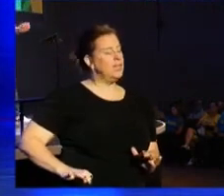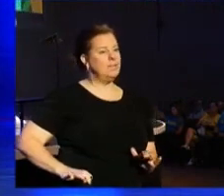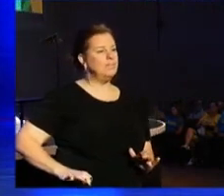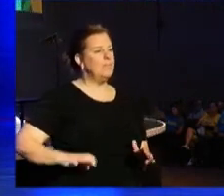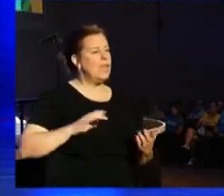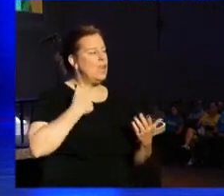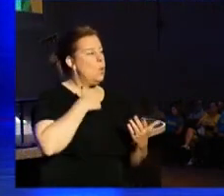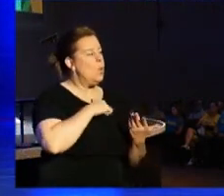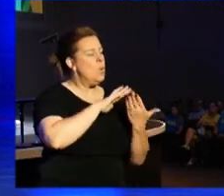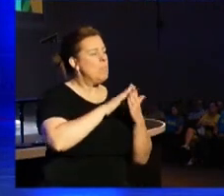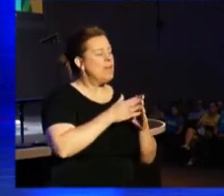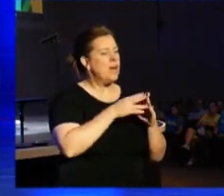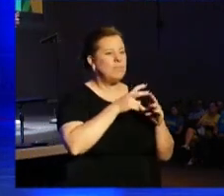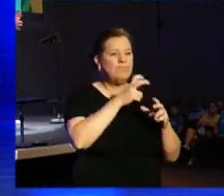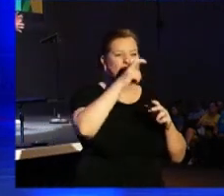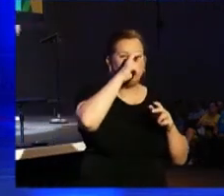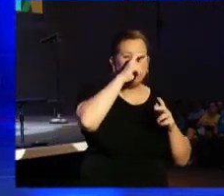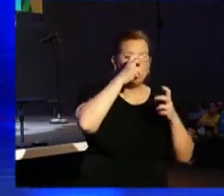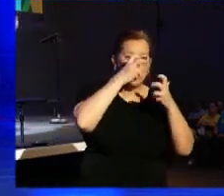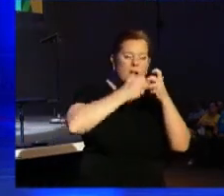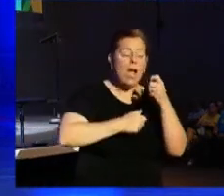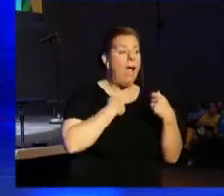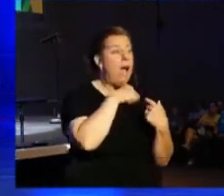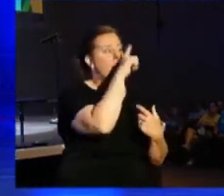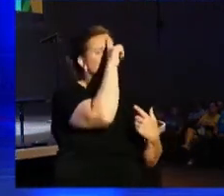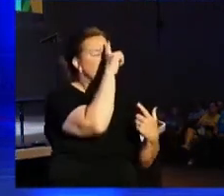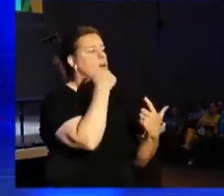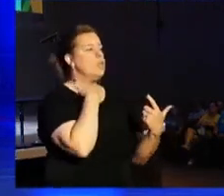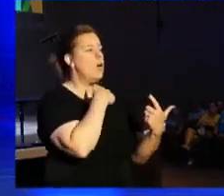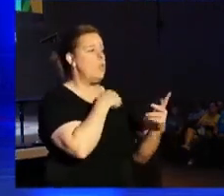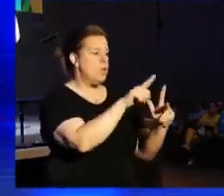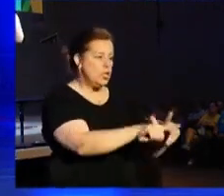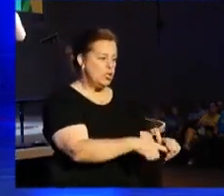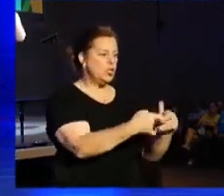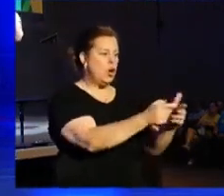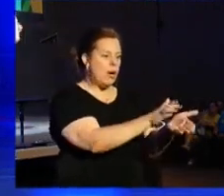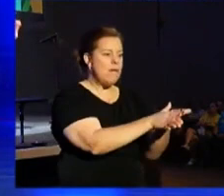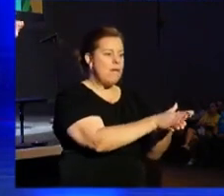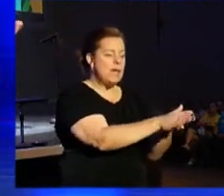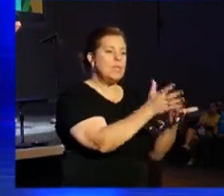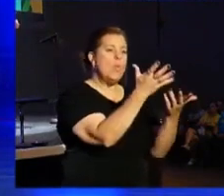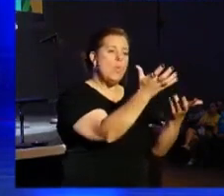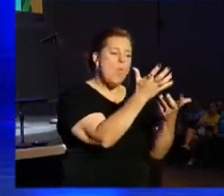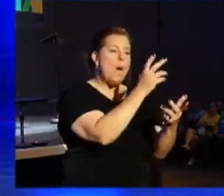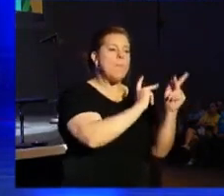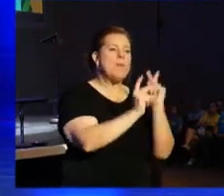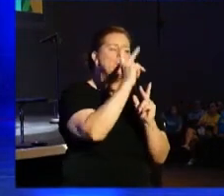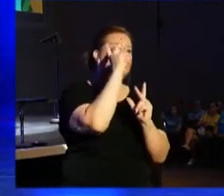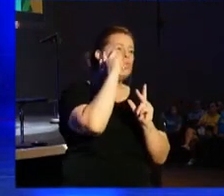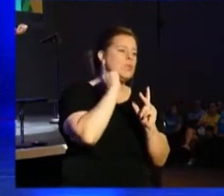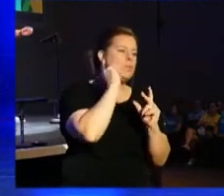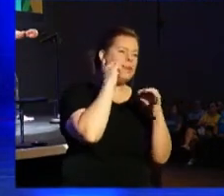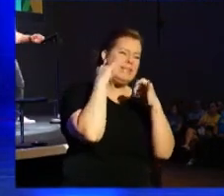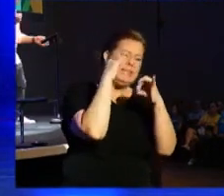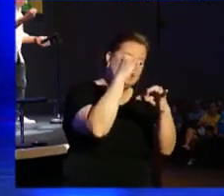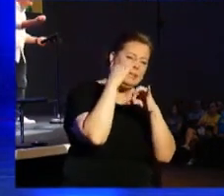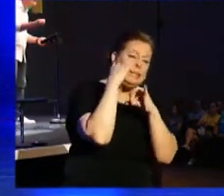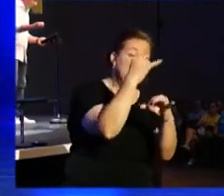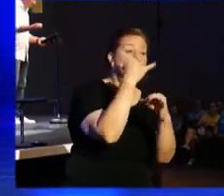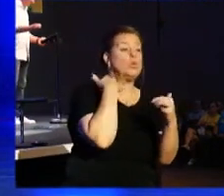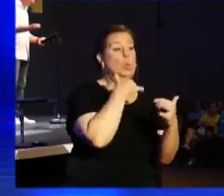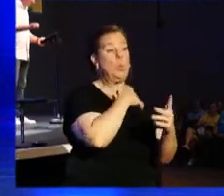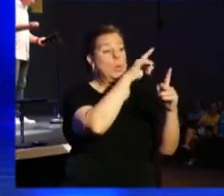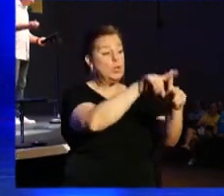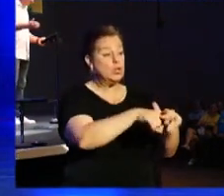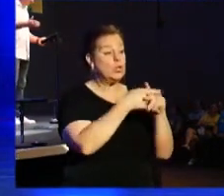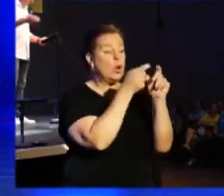harshness. I think we start with kindness. We love people and we want people to experience what we've tasted. And so we start with